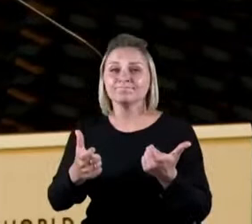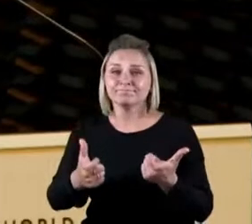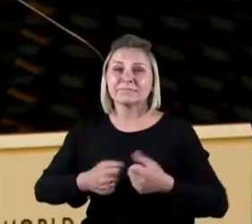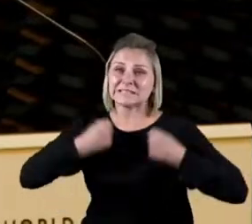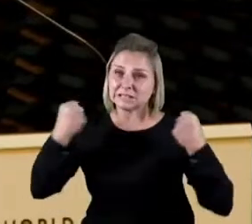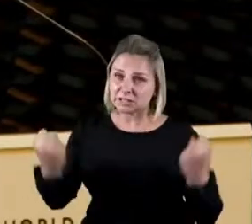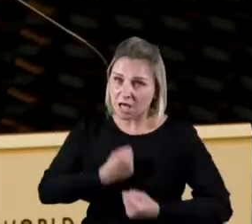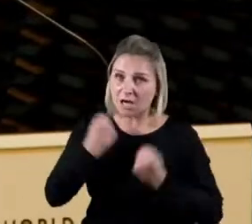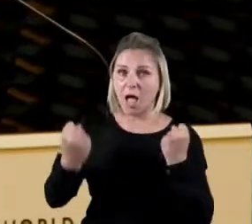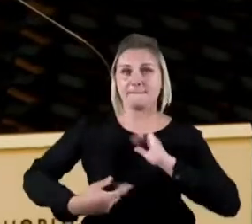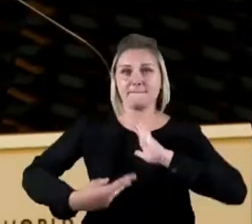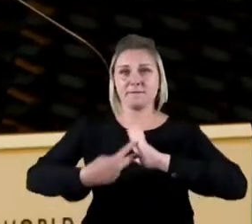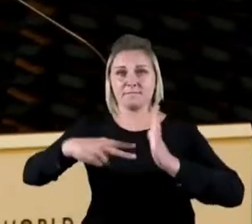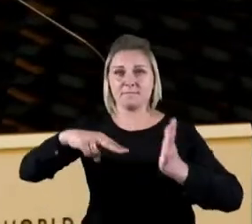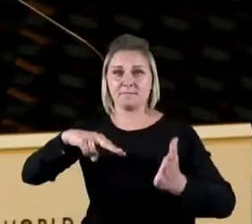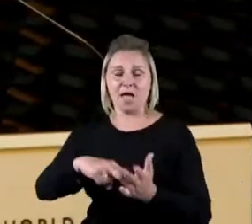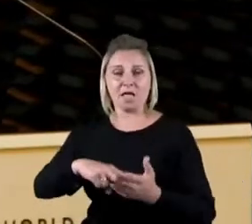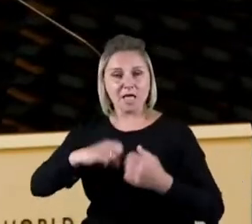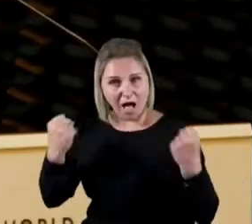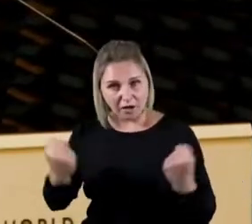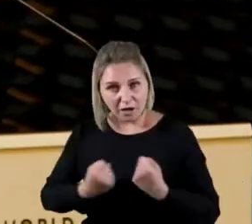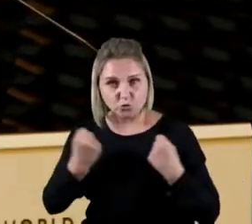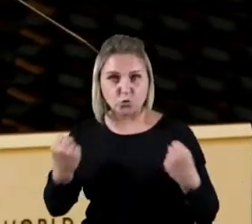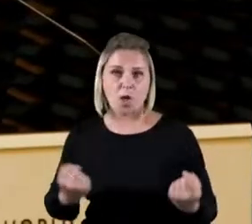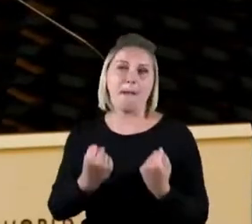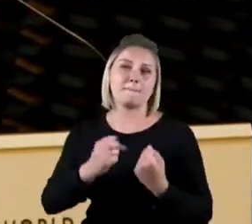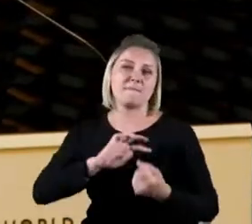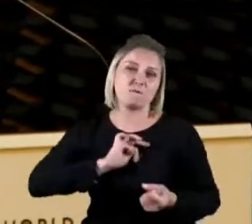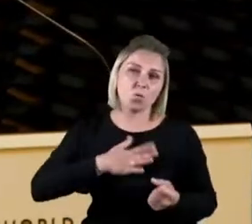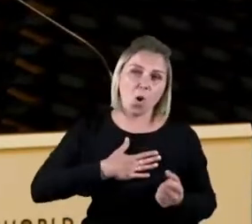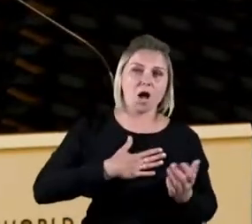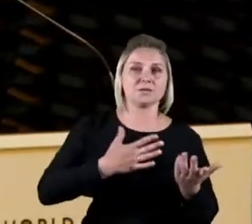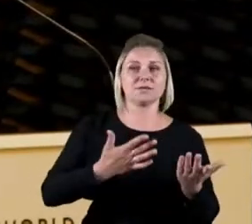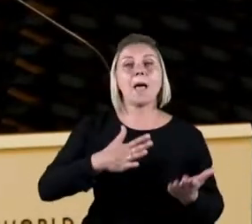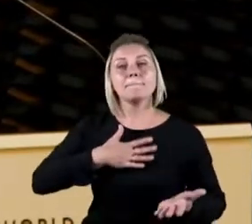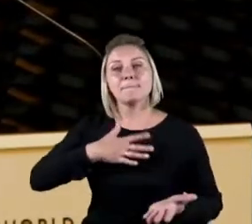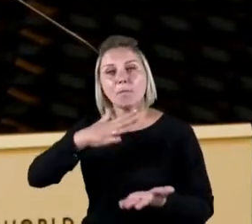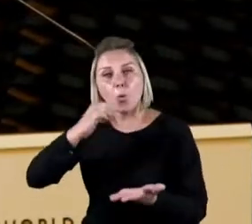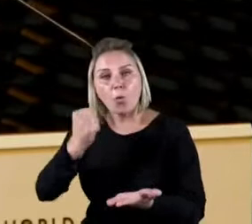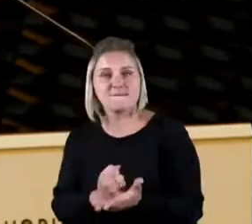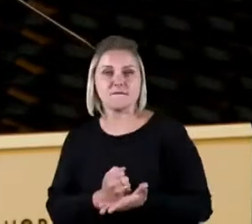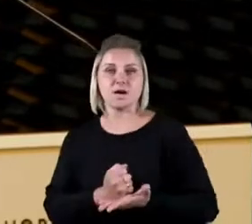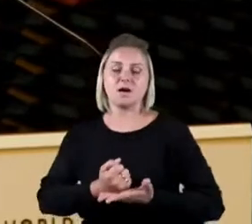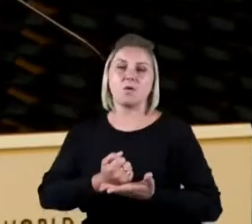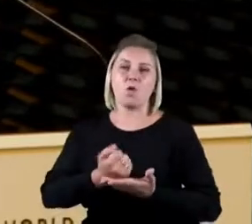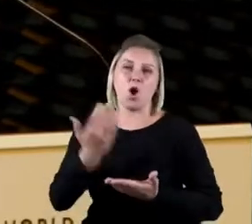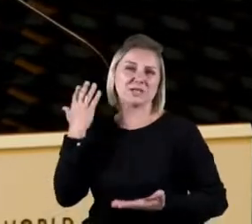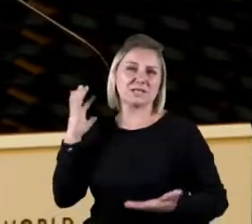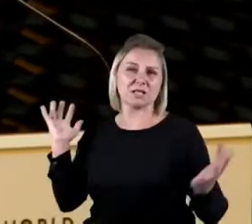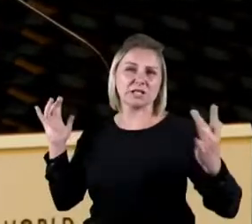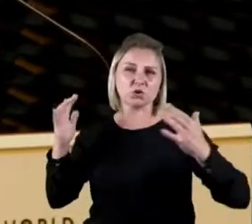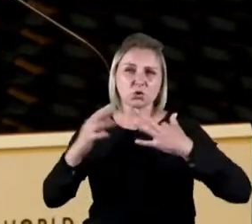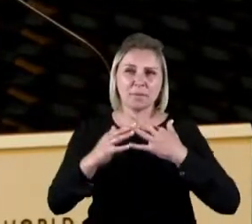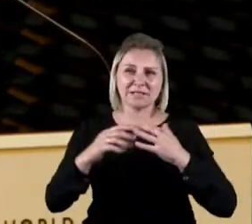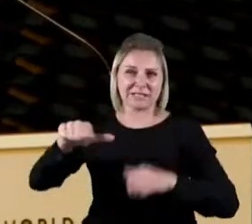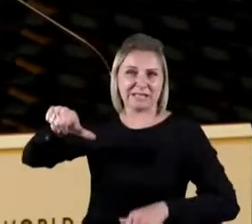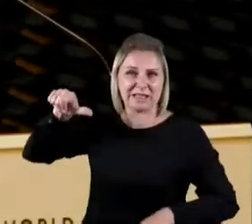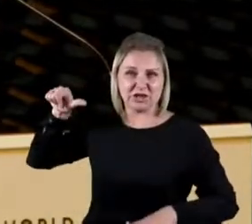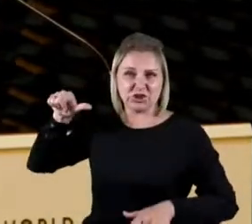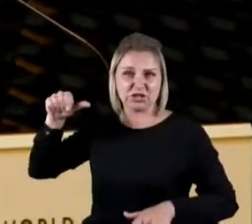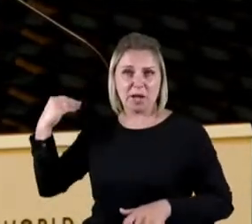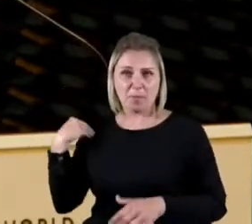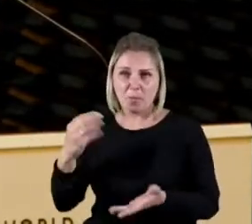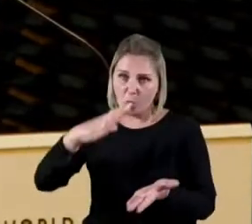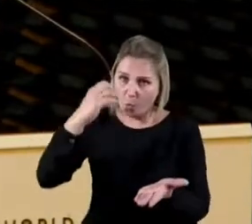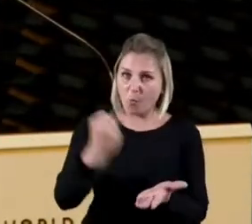commit in our own plans. We have resolutions in the last General Assembly that happened last week and the Council